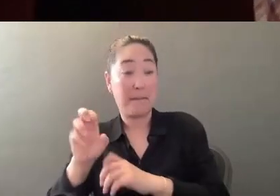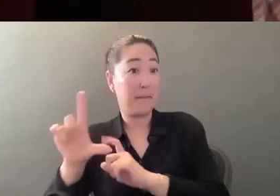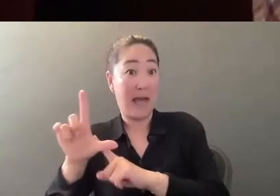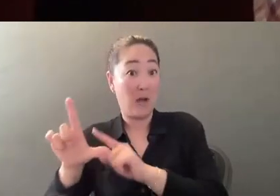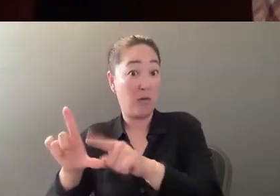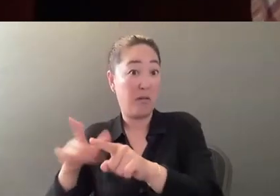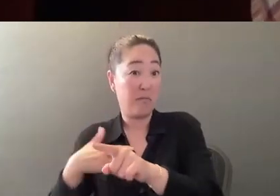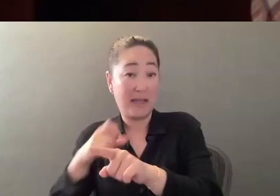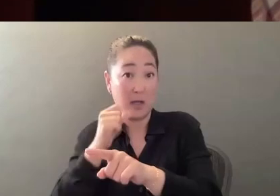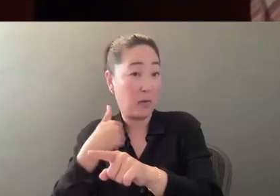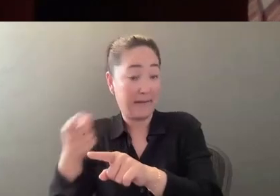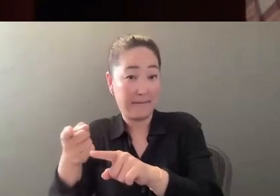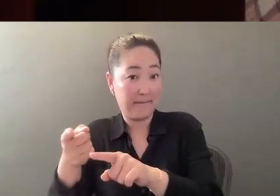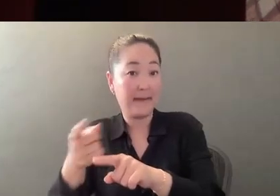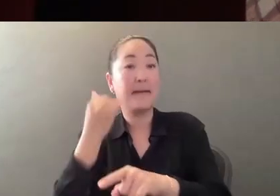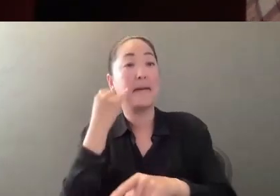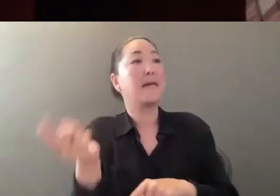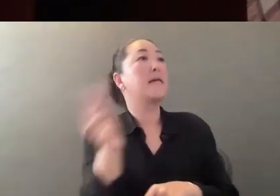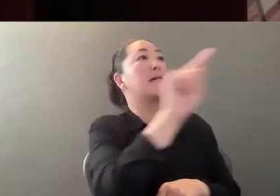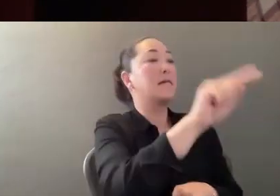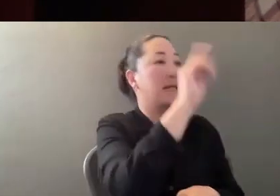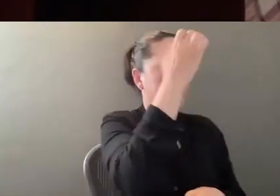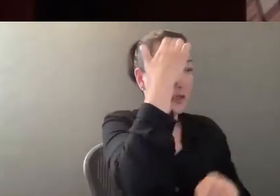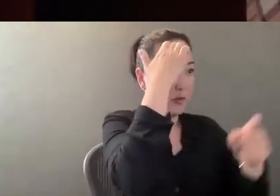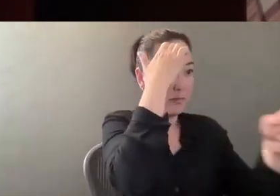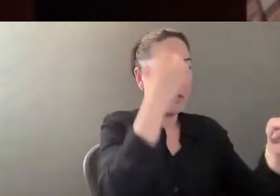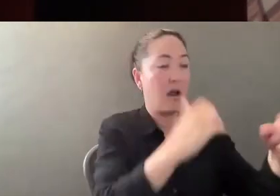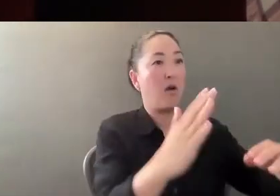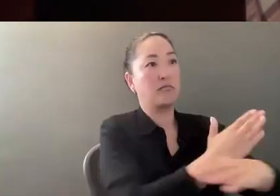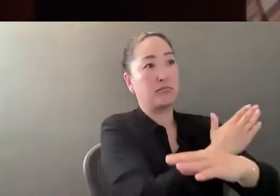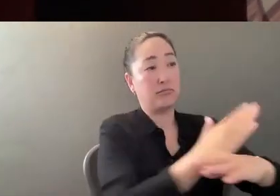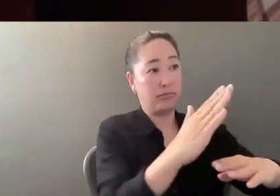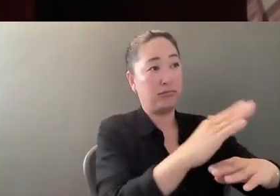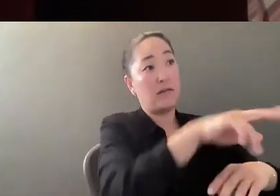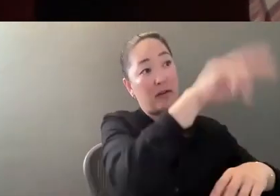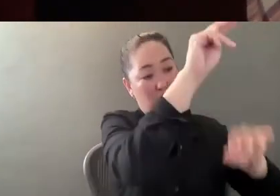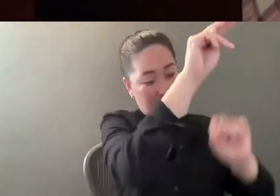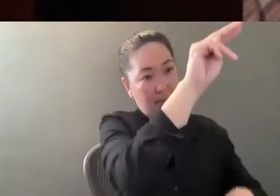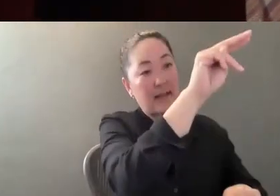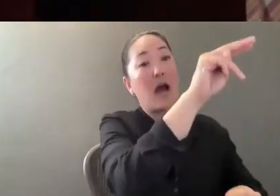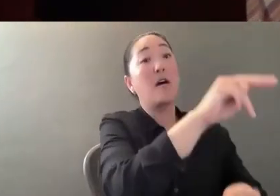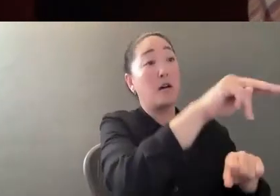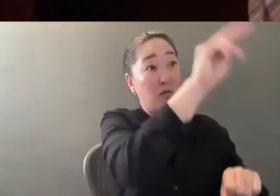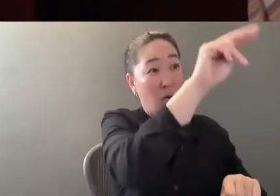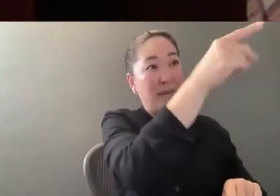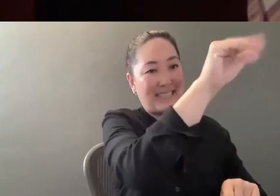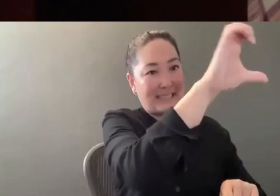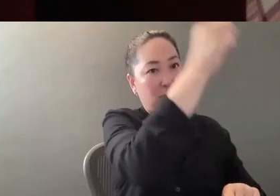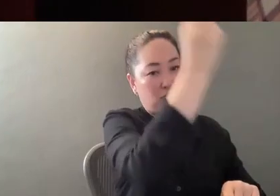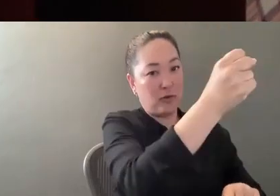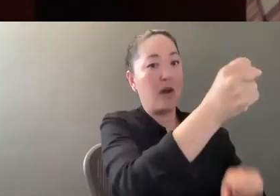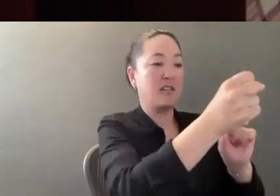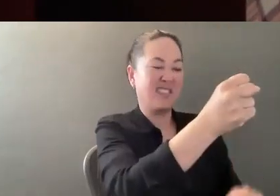have inflammatory bowel disease. If you go to Europe, there's a gradient between north and south, where PSC is more common in Northern Europe and less